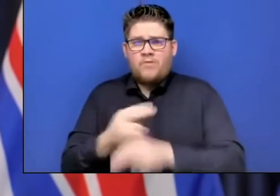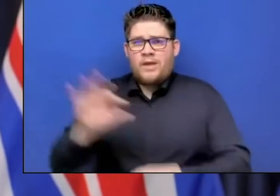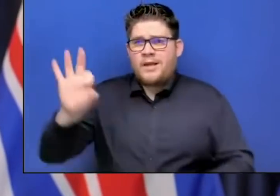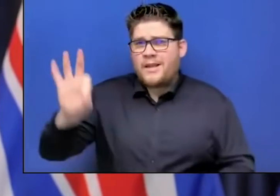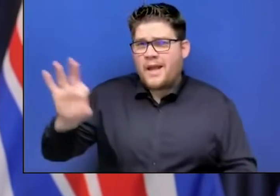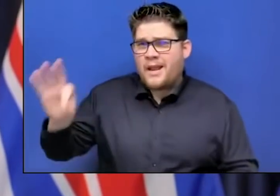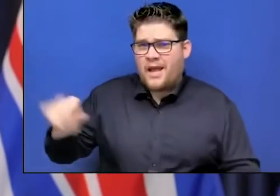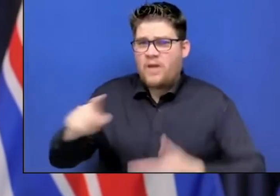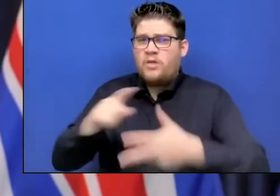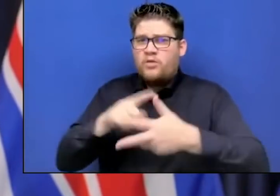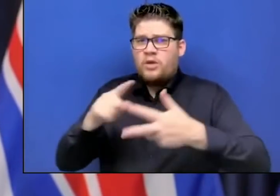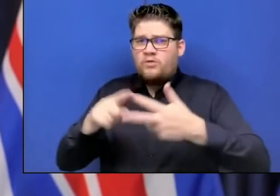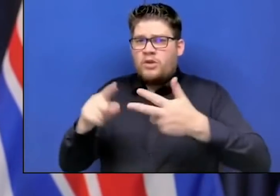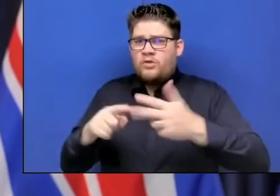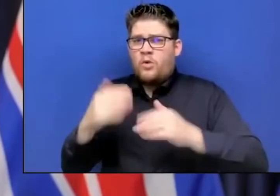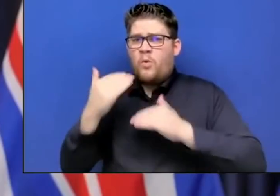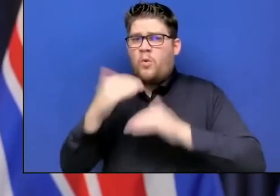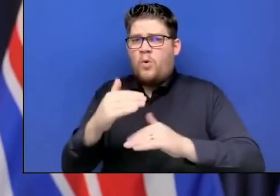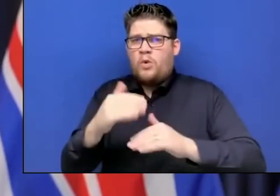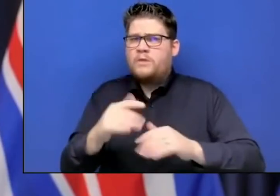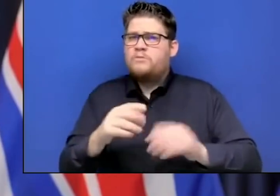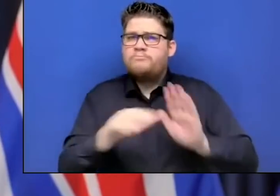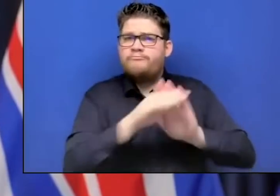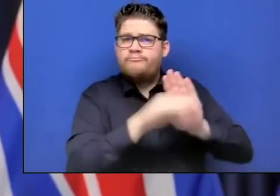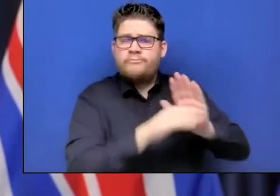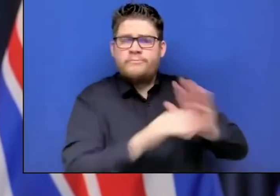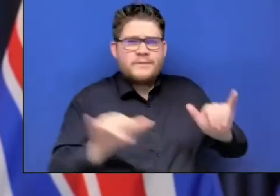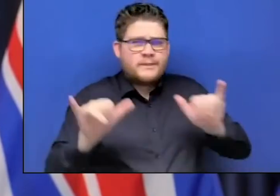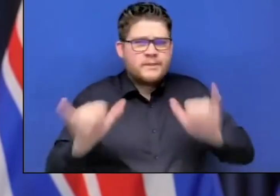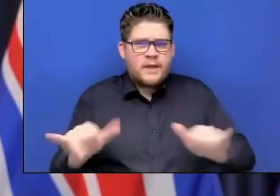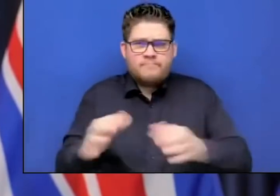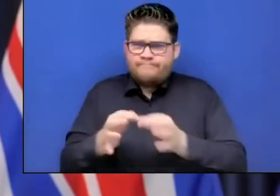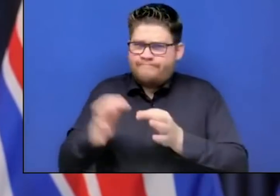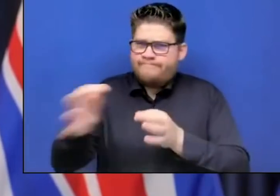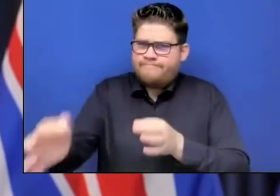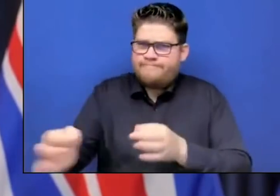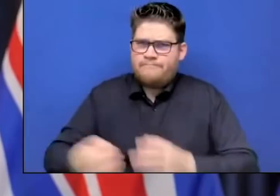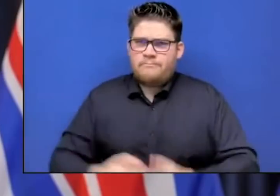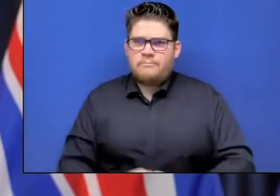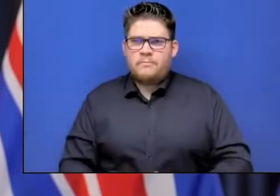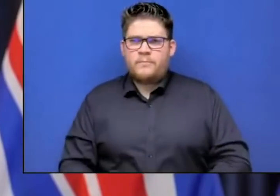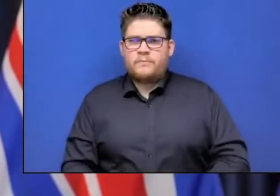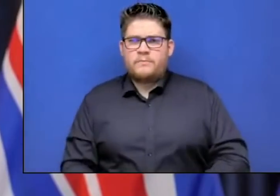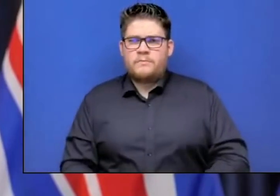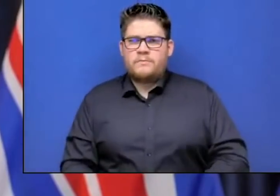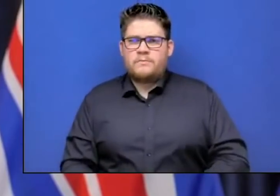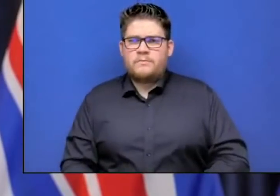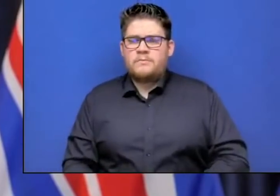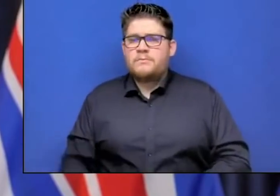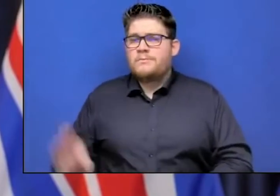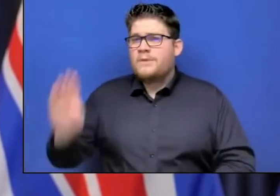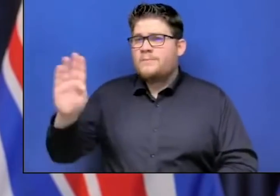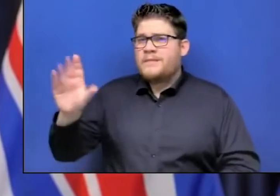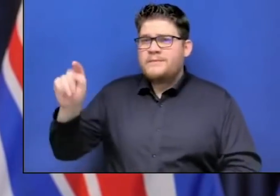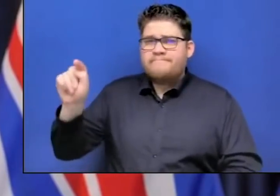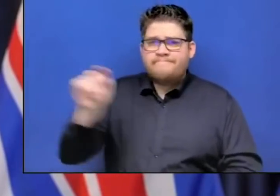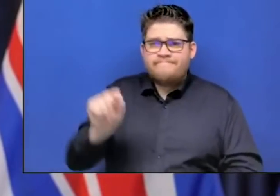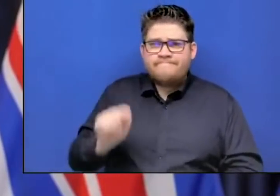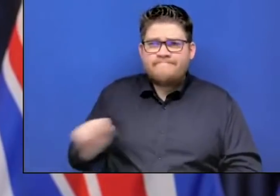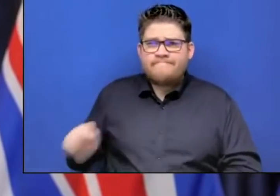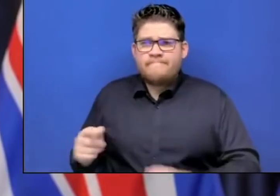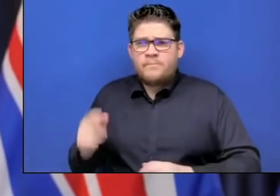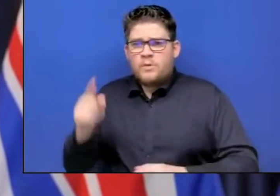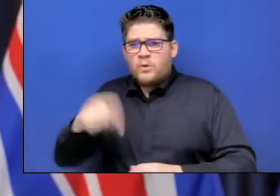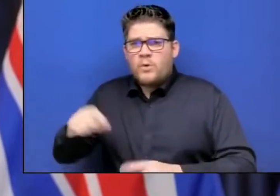place. Many people across the province have been affected in some way by these storms, and we are still in a volatile